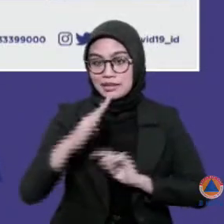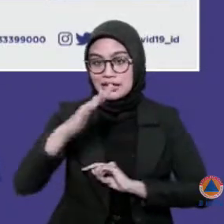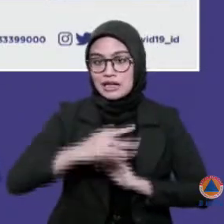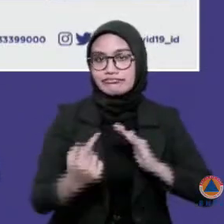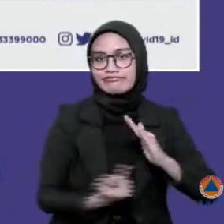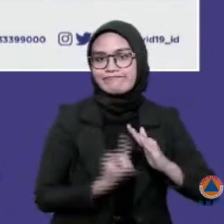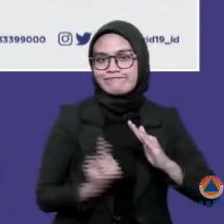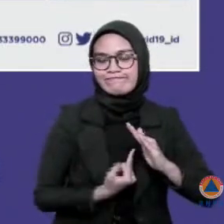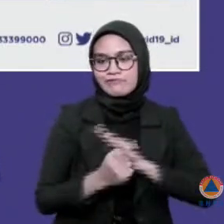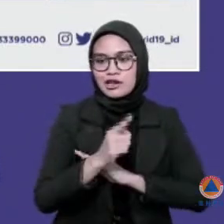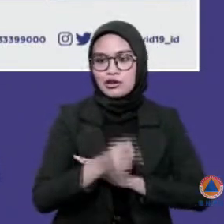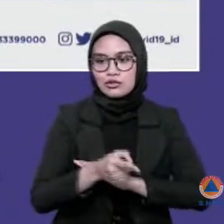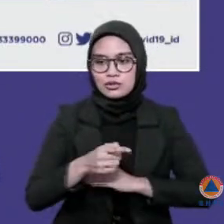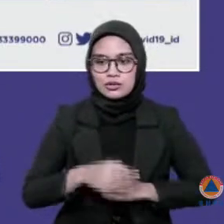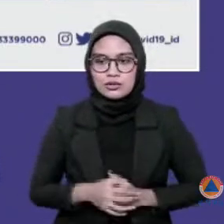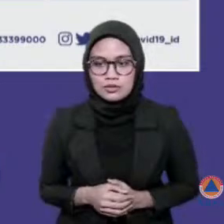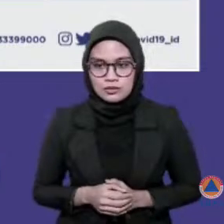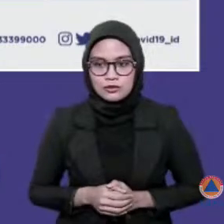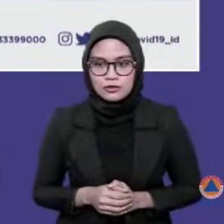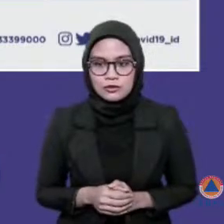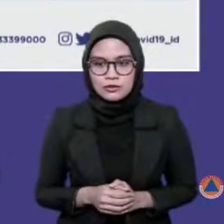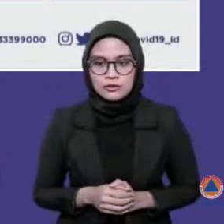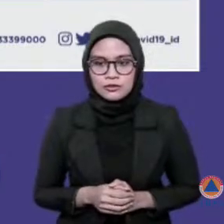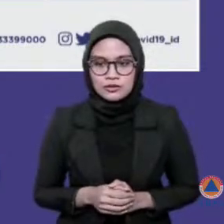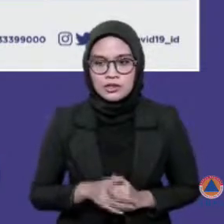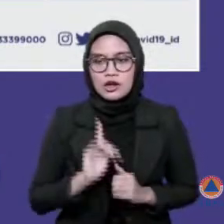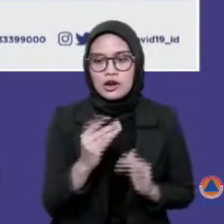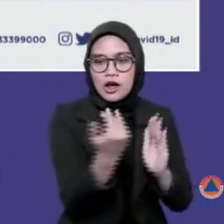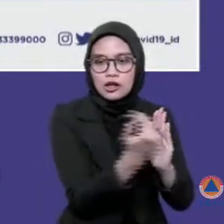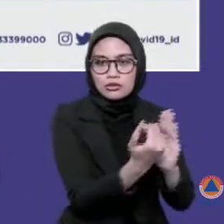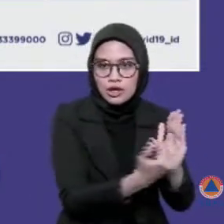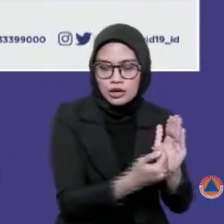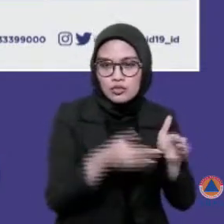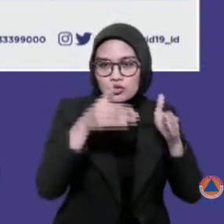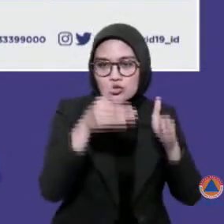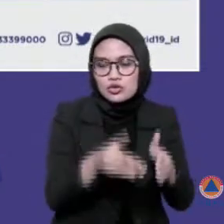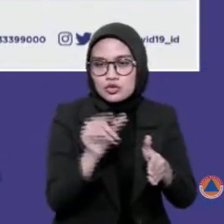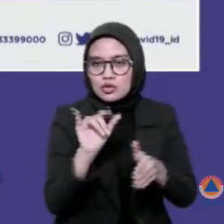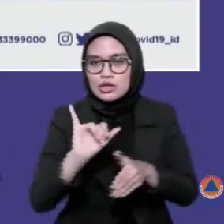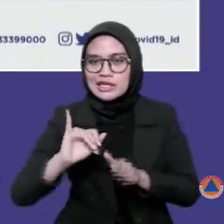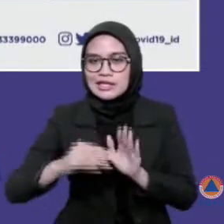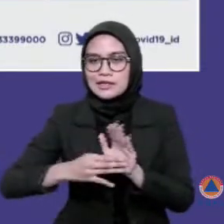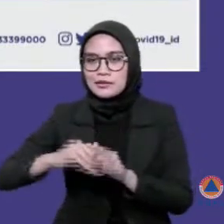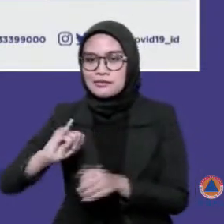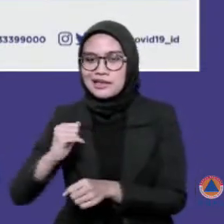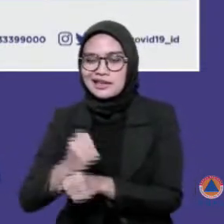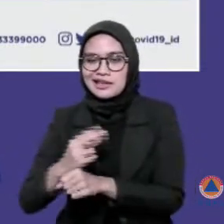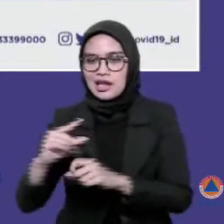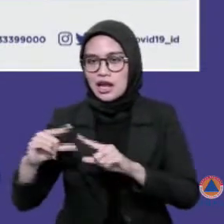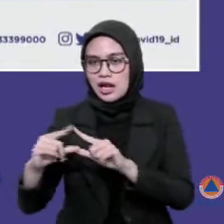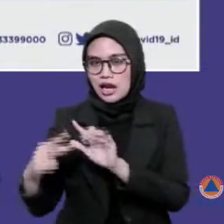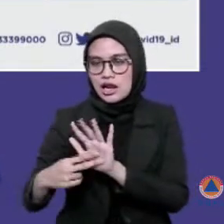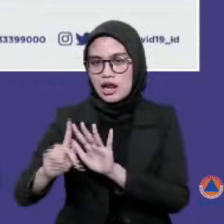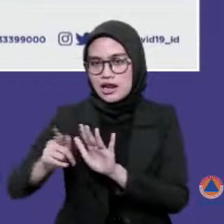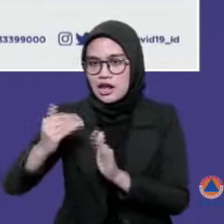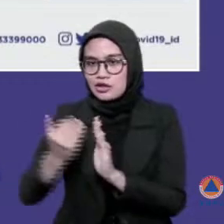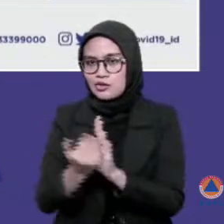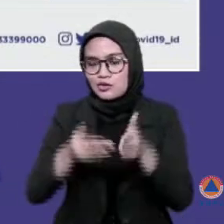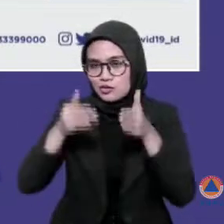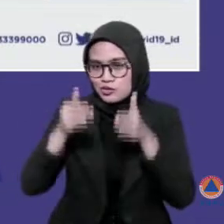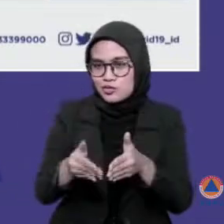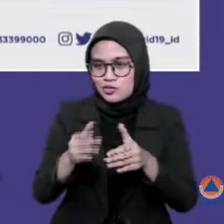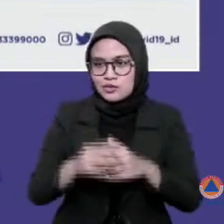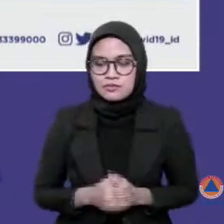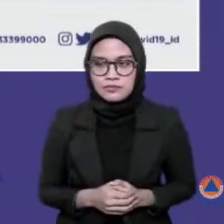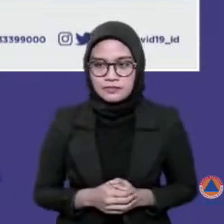Africa and is reviewing arrival policies for immigrants, workers, and international students.